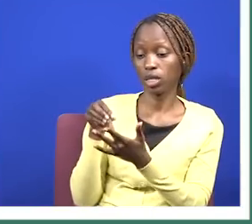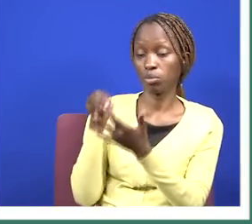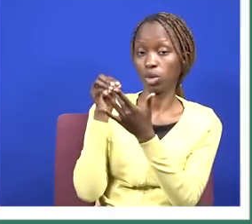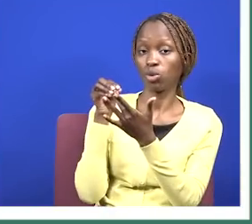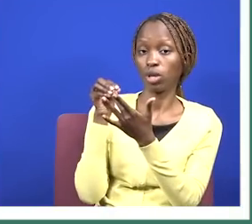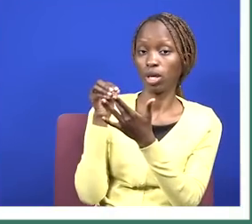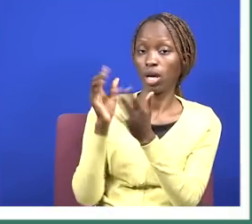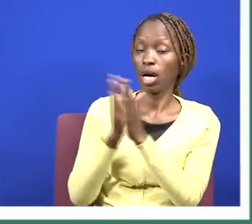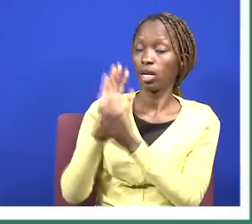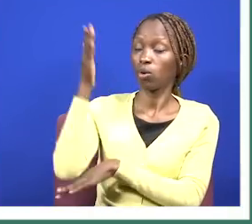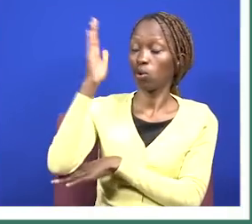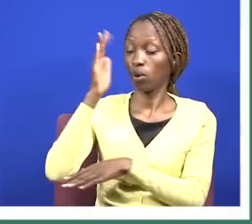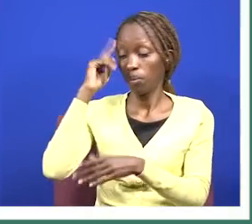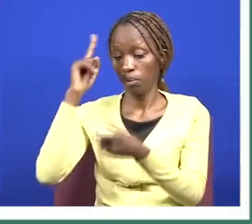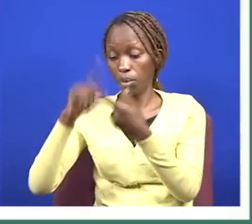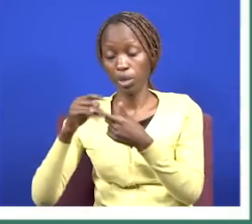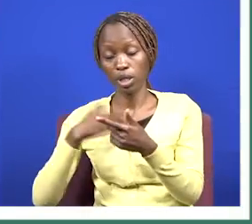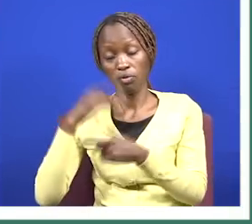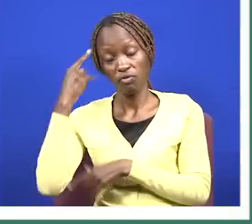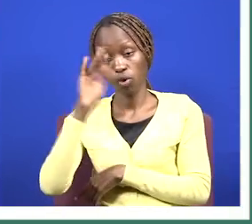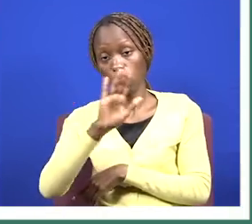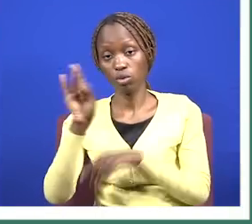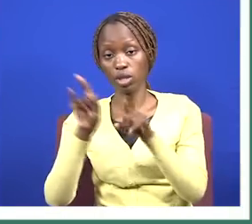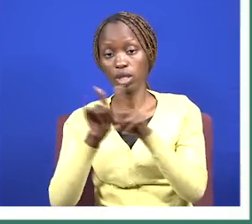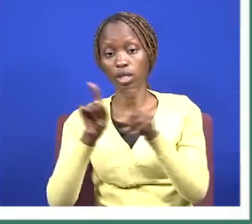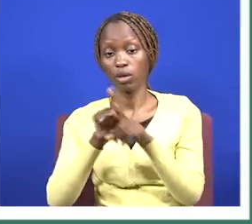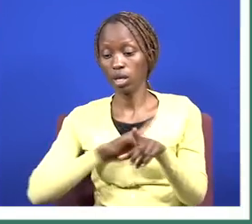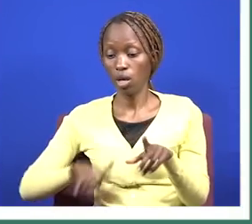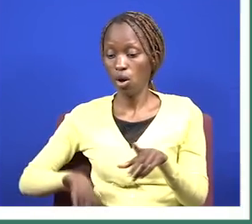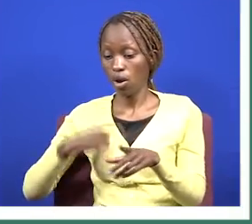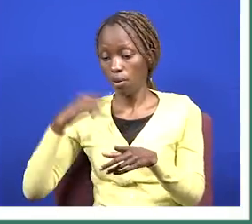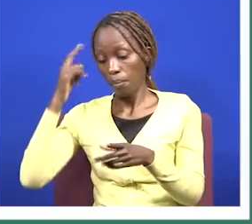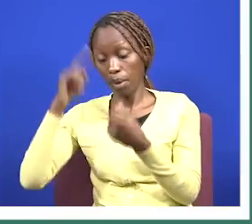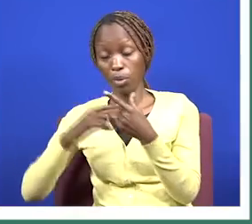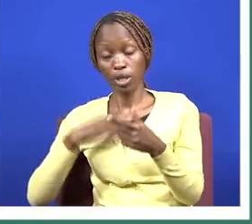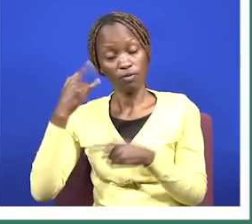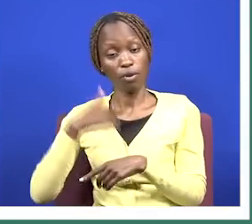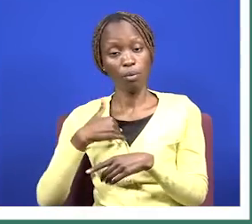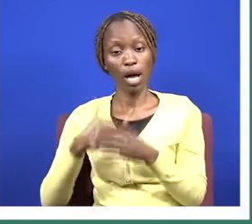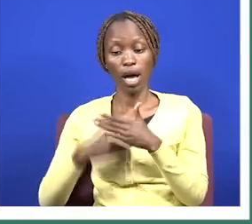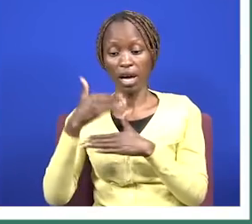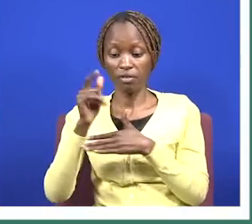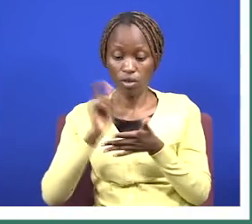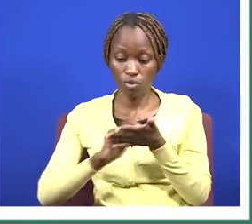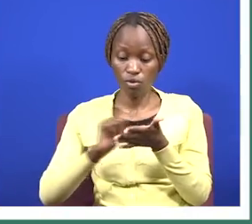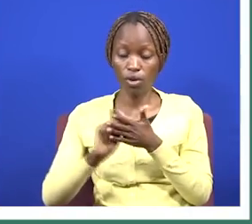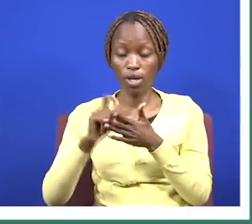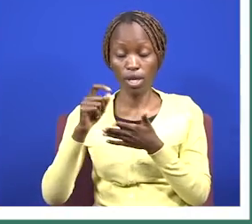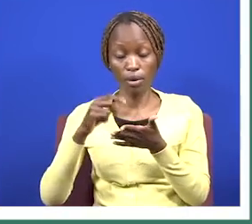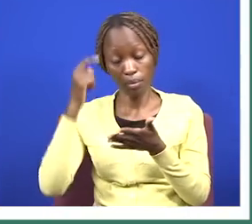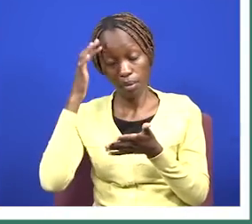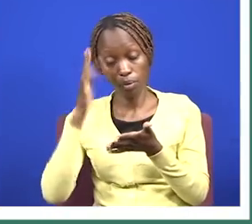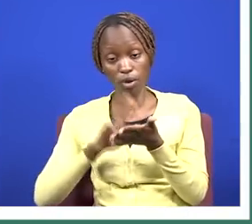use your name because you are made unique and special, and God has a purpose for you and he